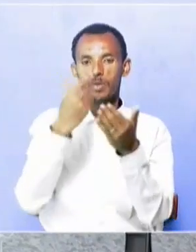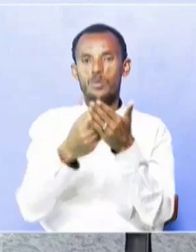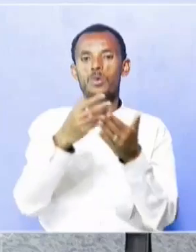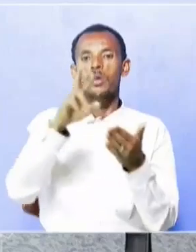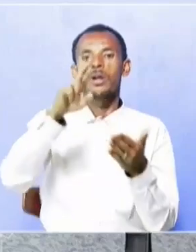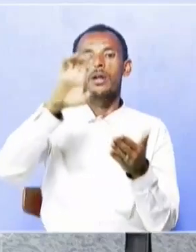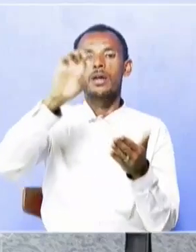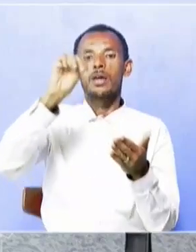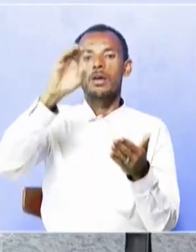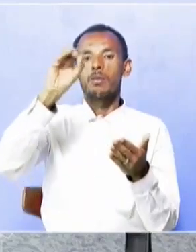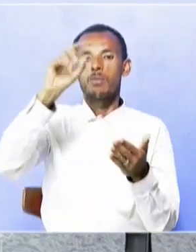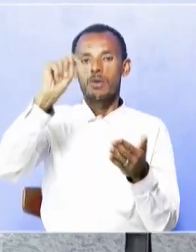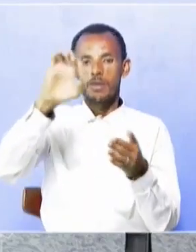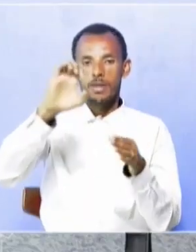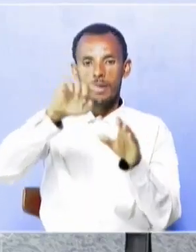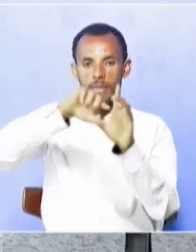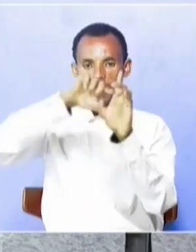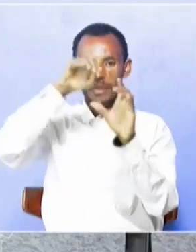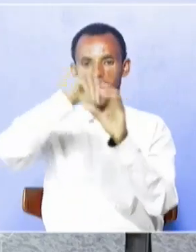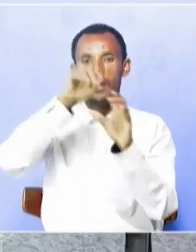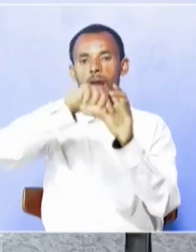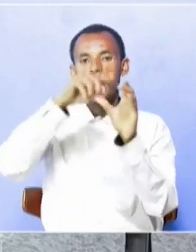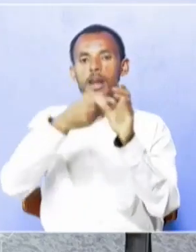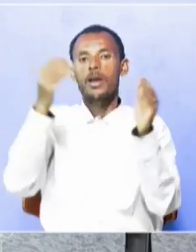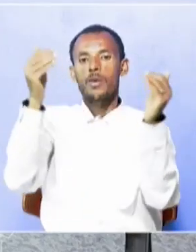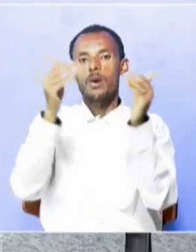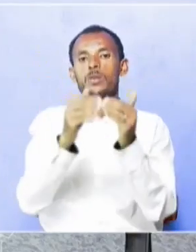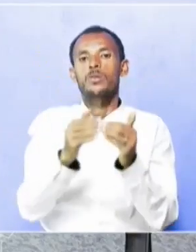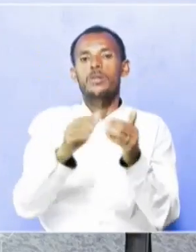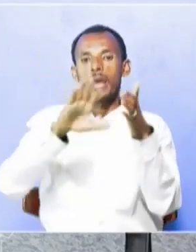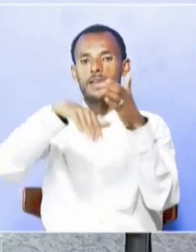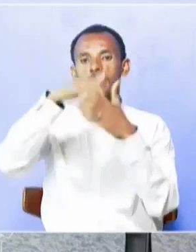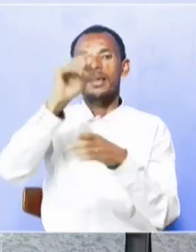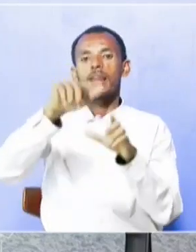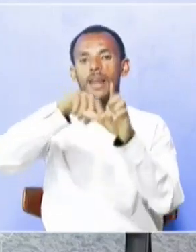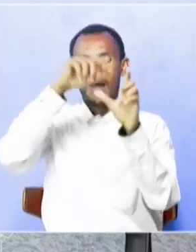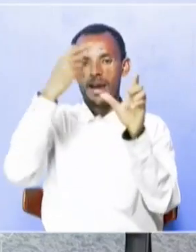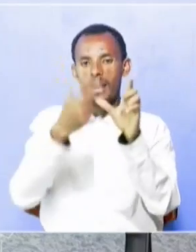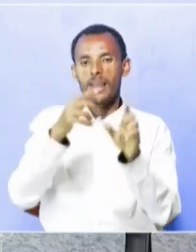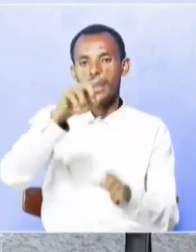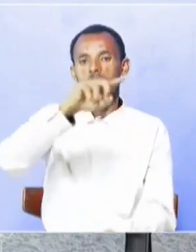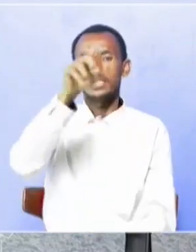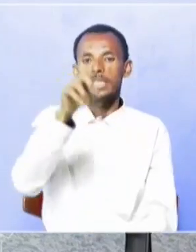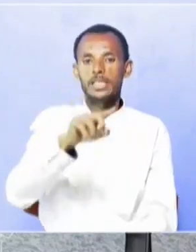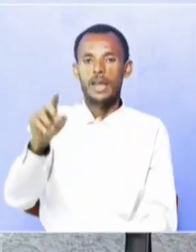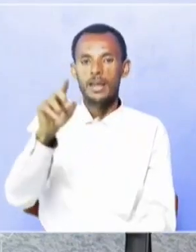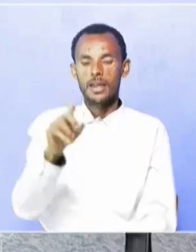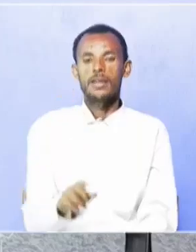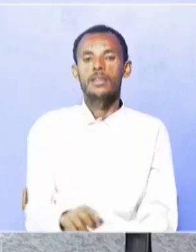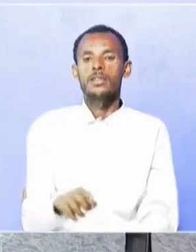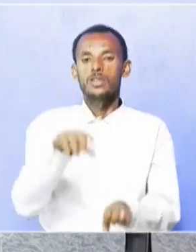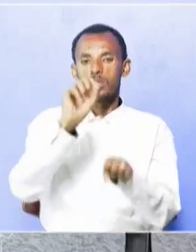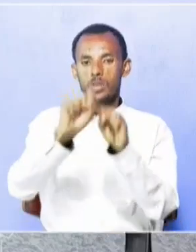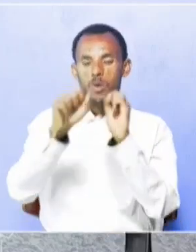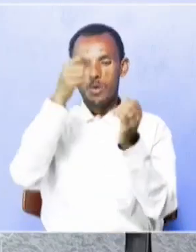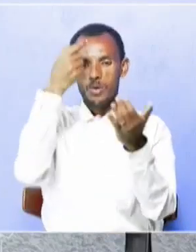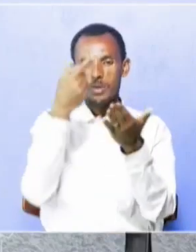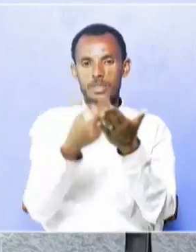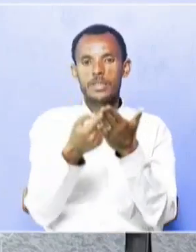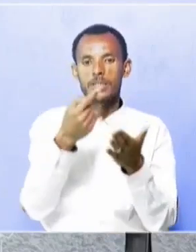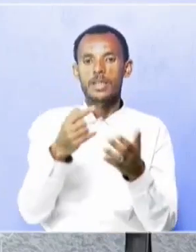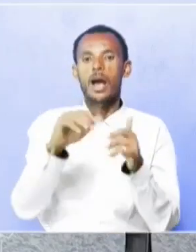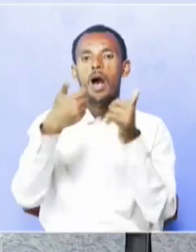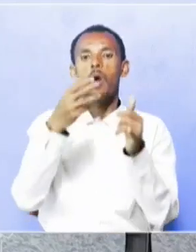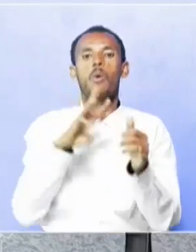remote interior angles is equal to the exterior angle Z, right? So this is how